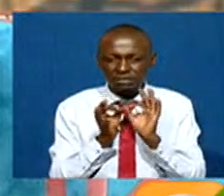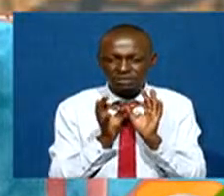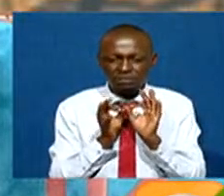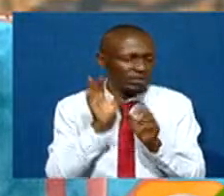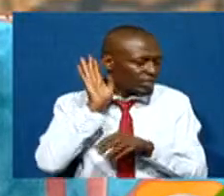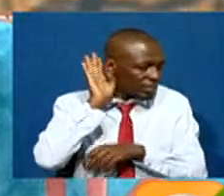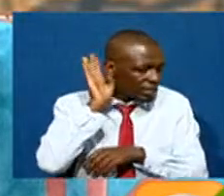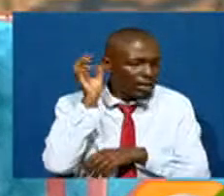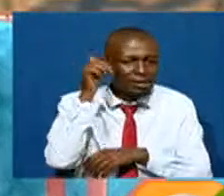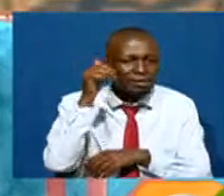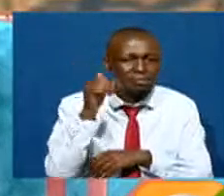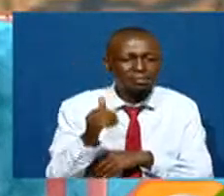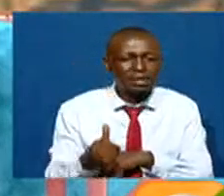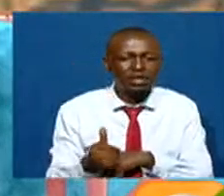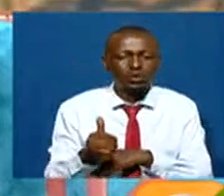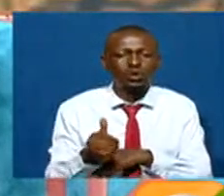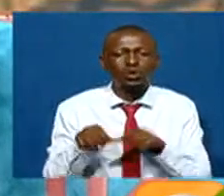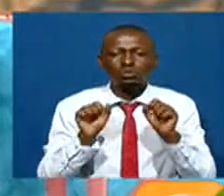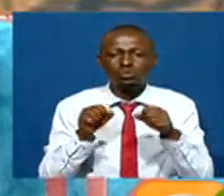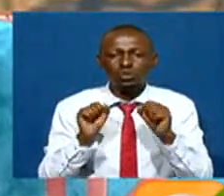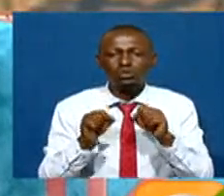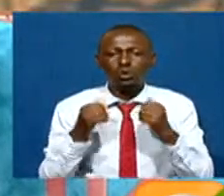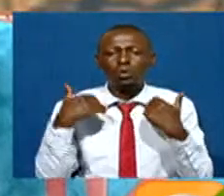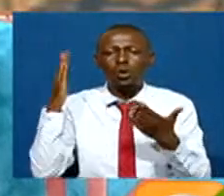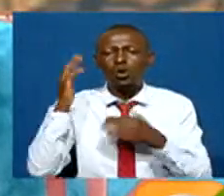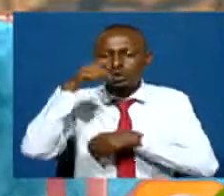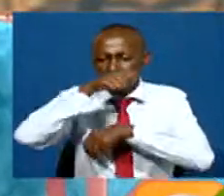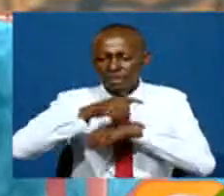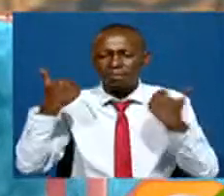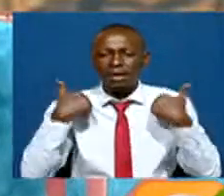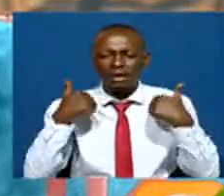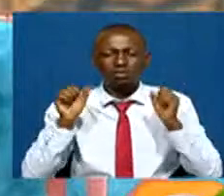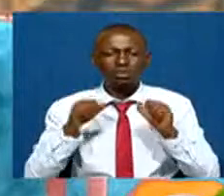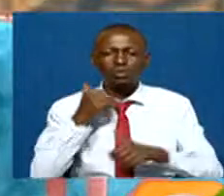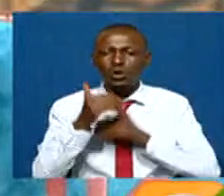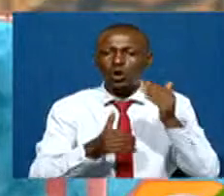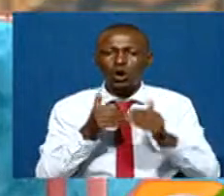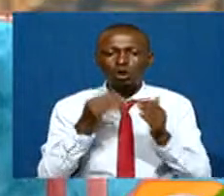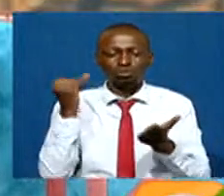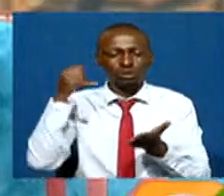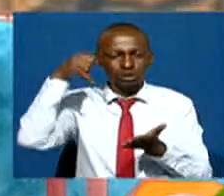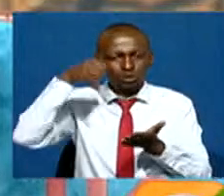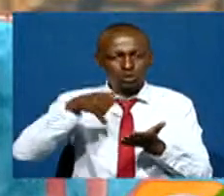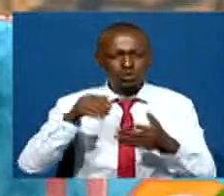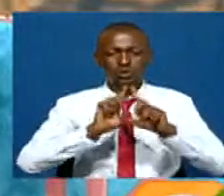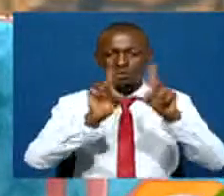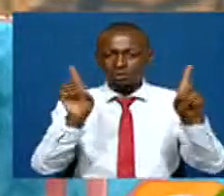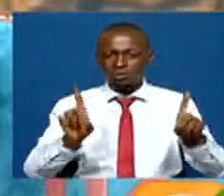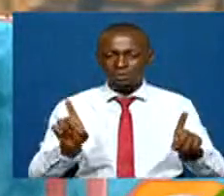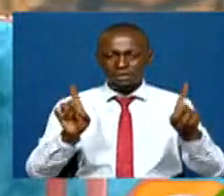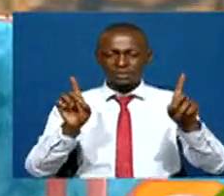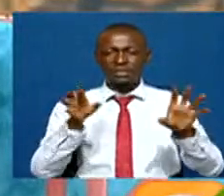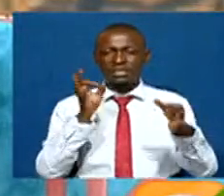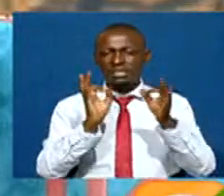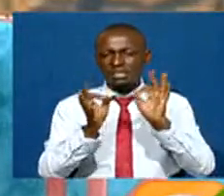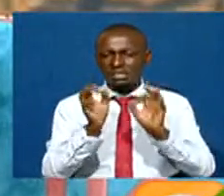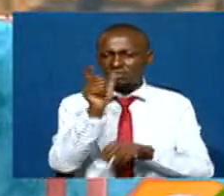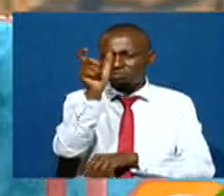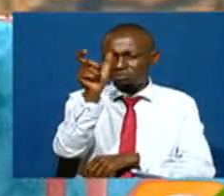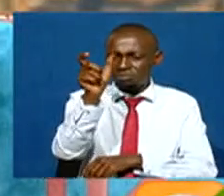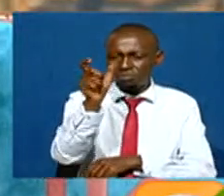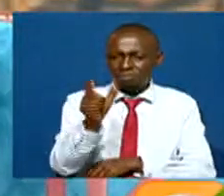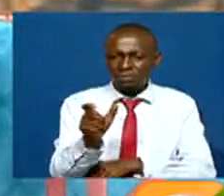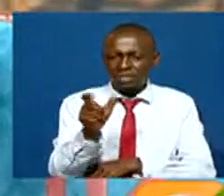heard, there is some little time which we can actually use to ensure that everybody's on board. But definitely, unless someone